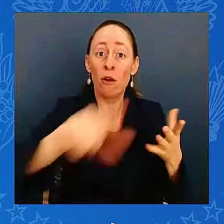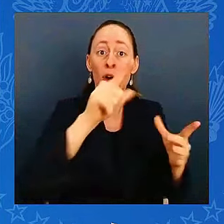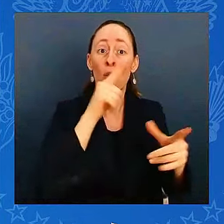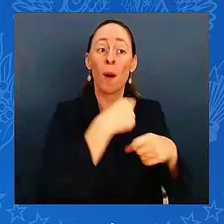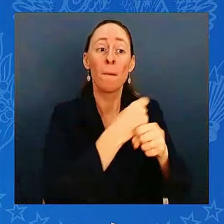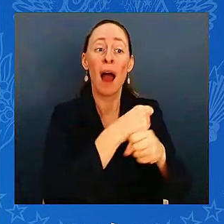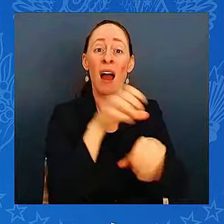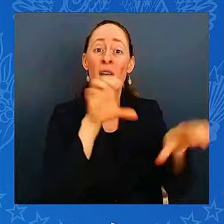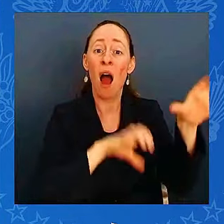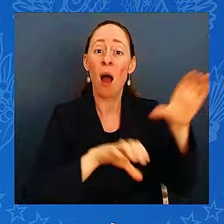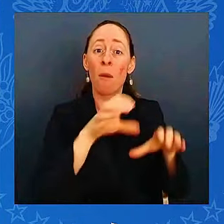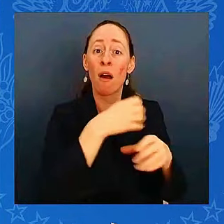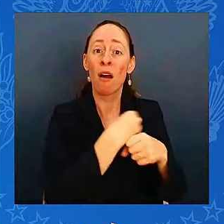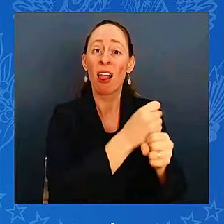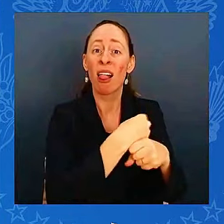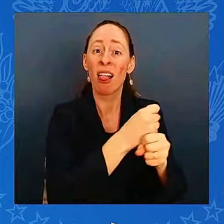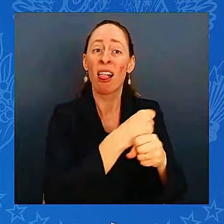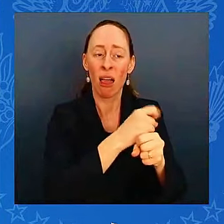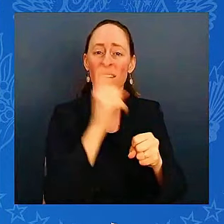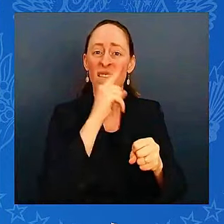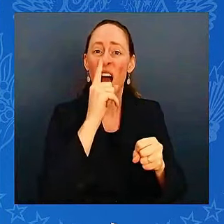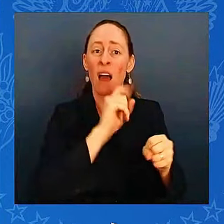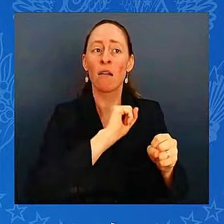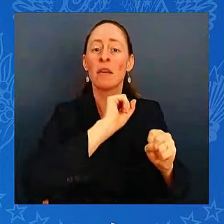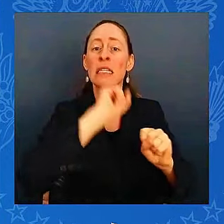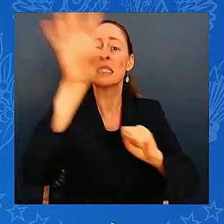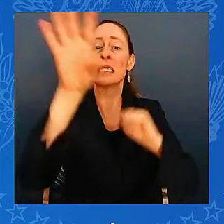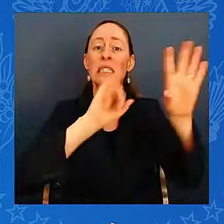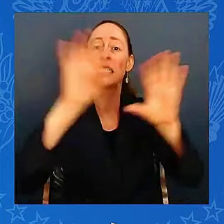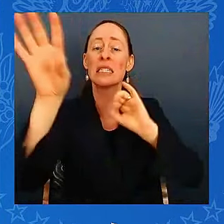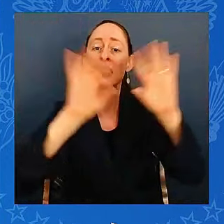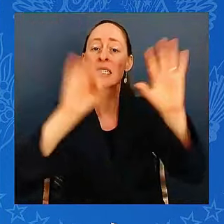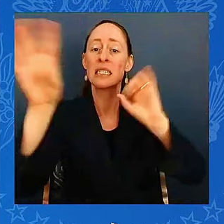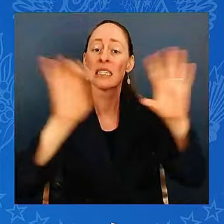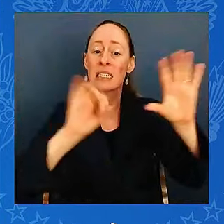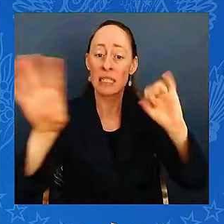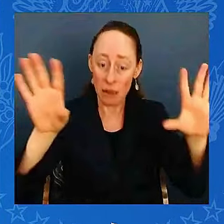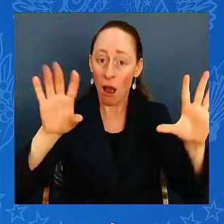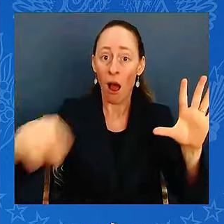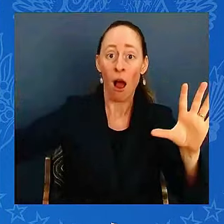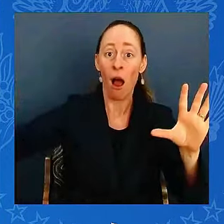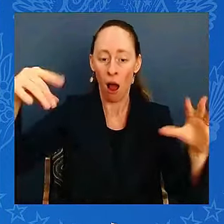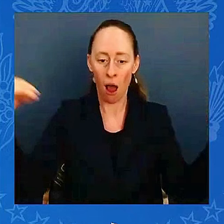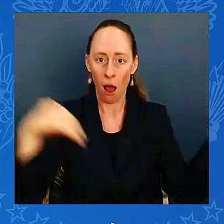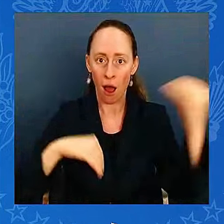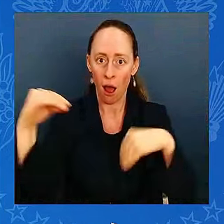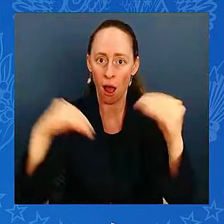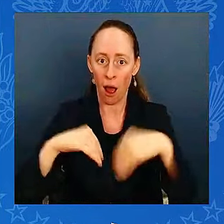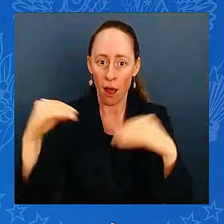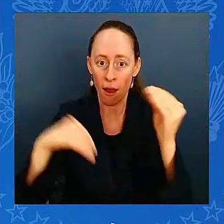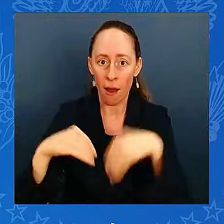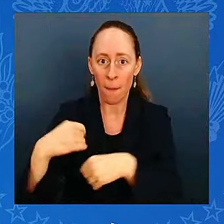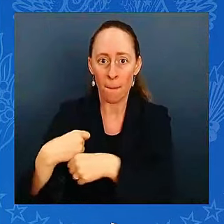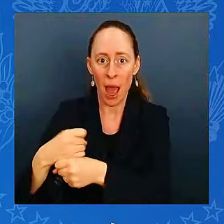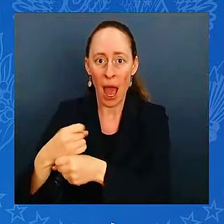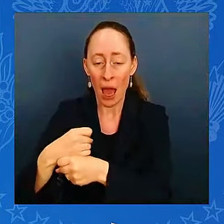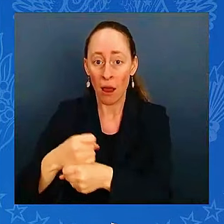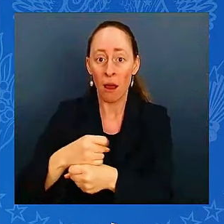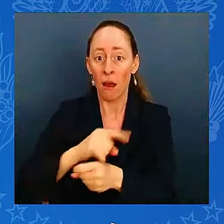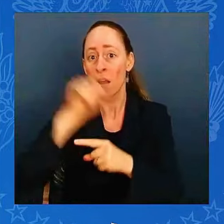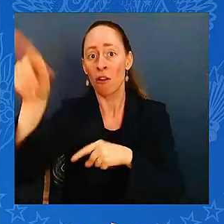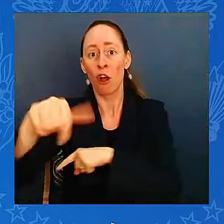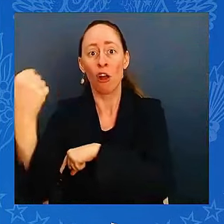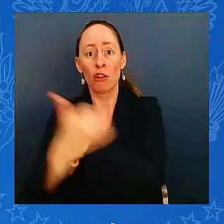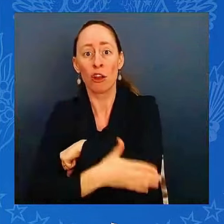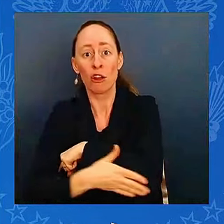them into synthetic drugs and then sell them in a third country. Every country needs to take steps at home to address this